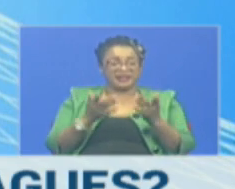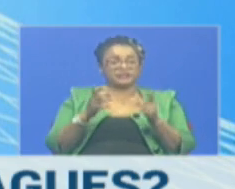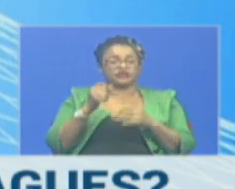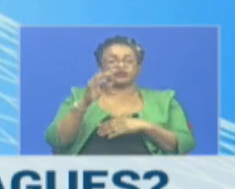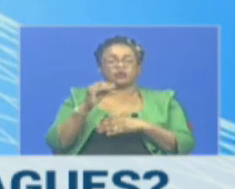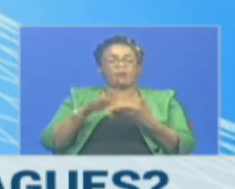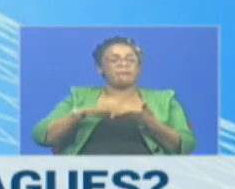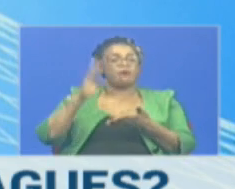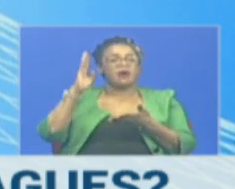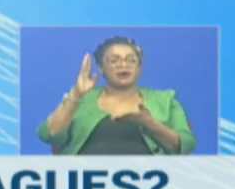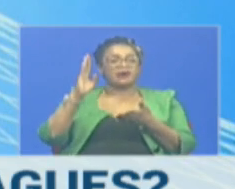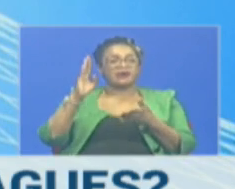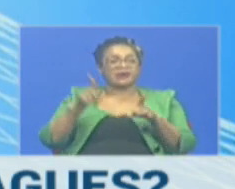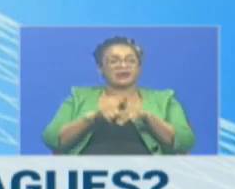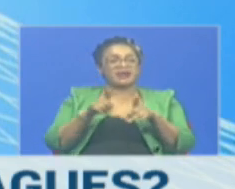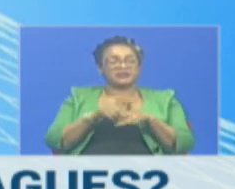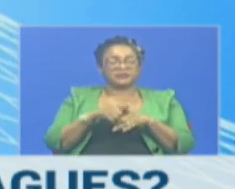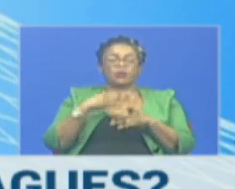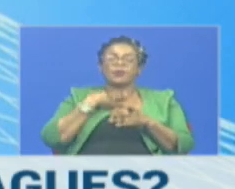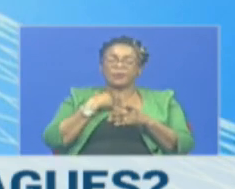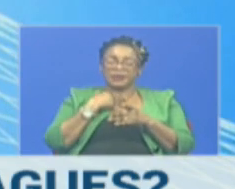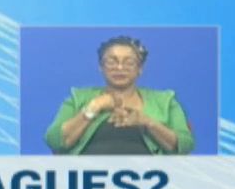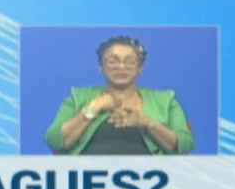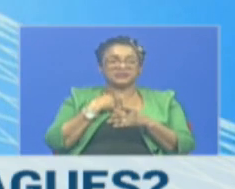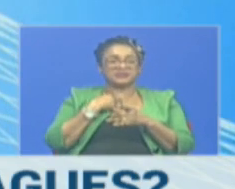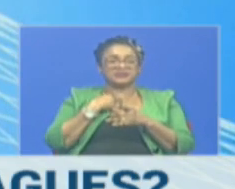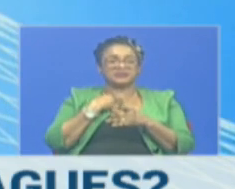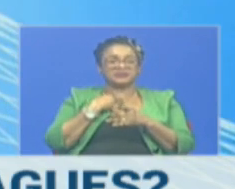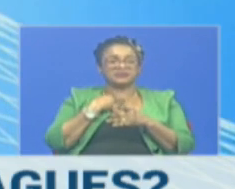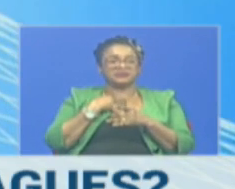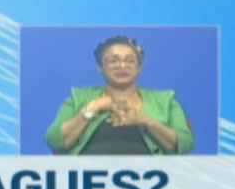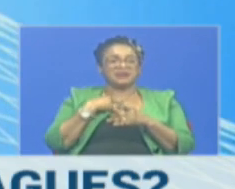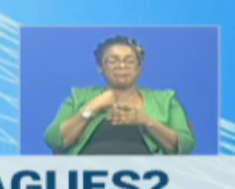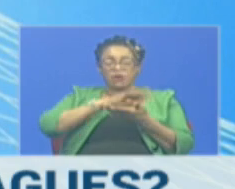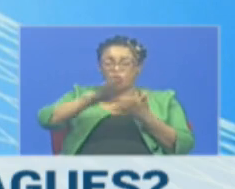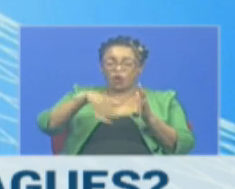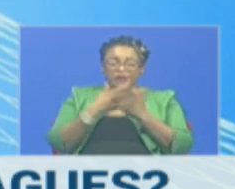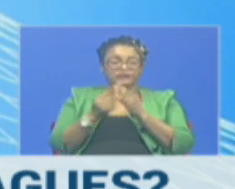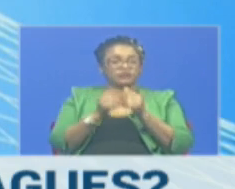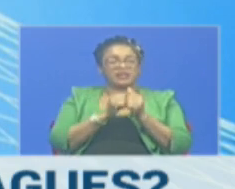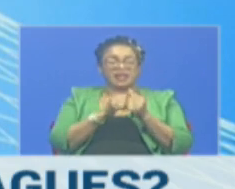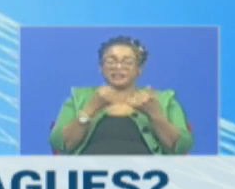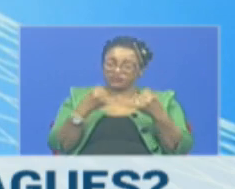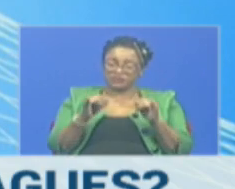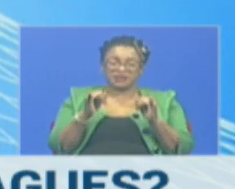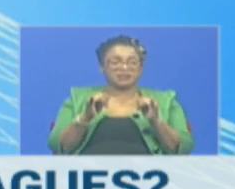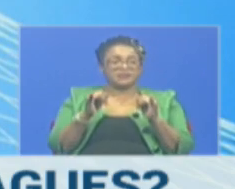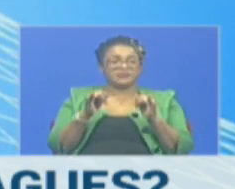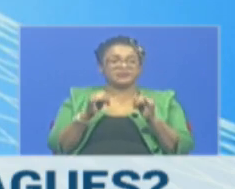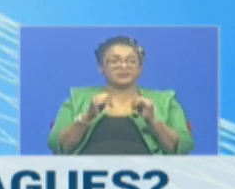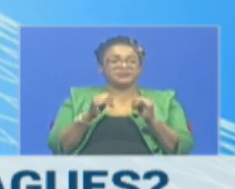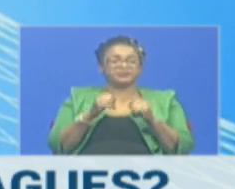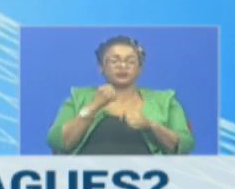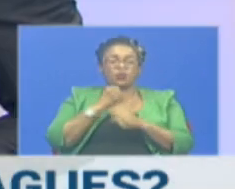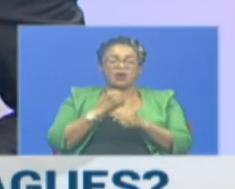like we want, you know. So now we just want to be all together and try to work as a